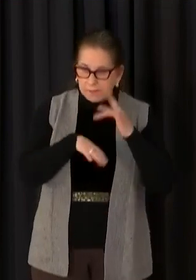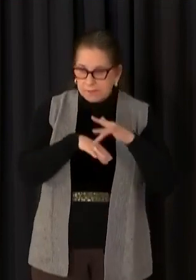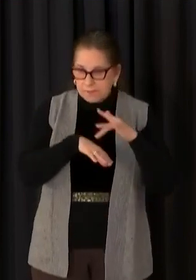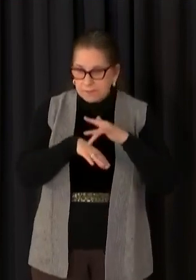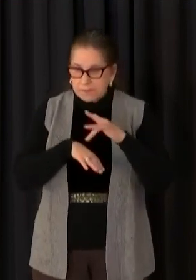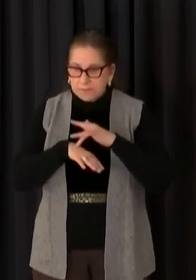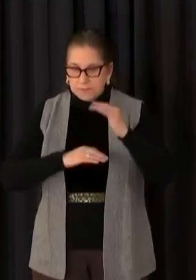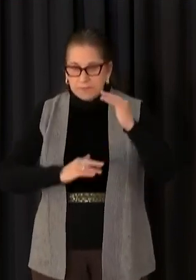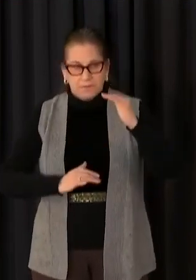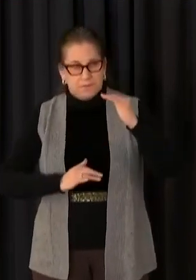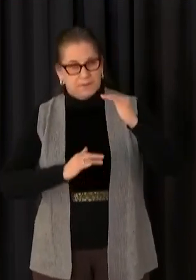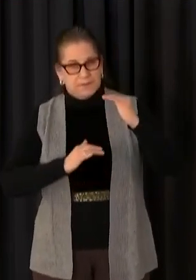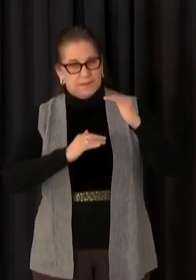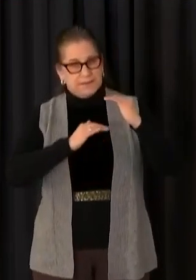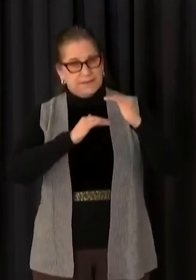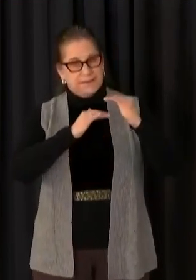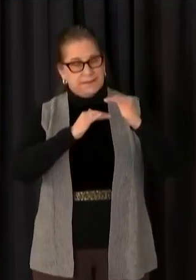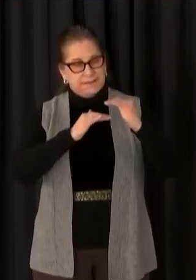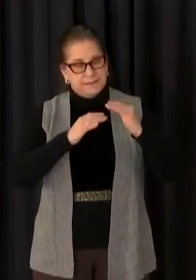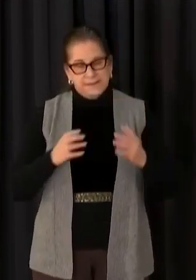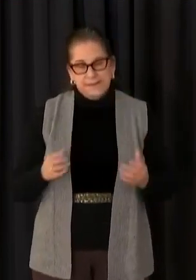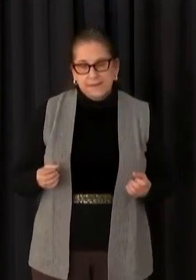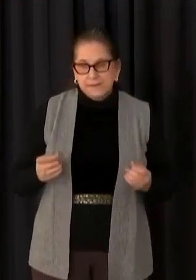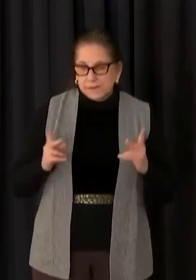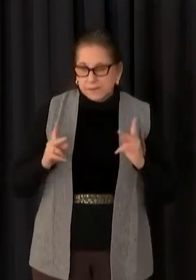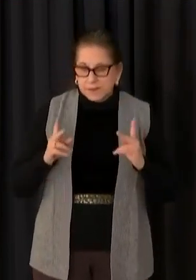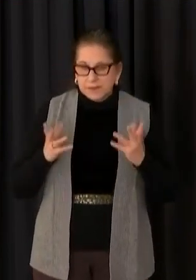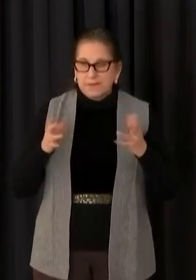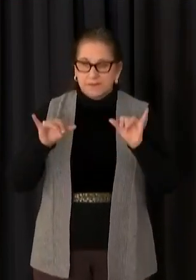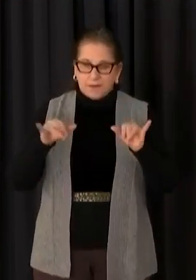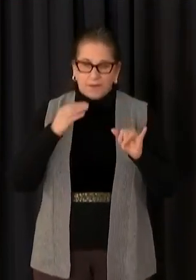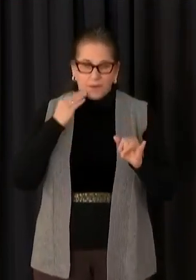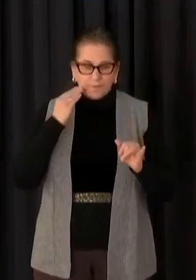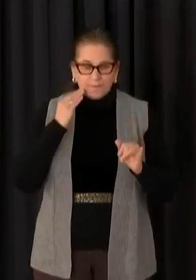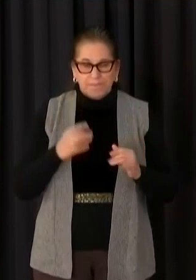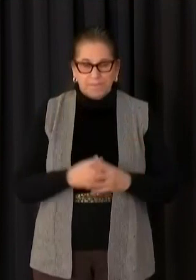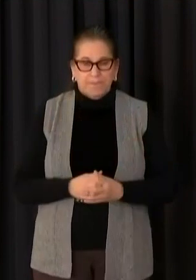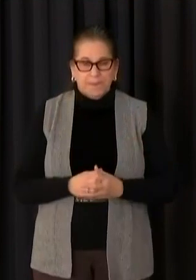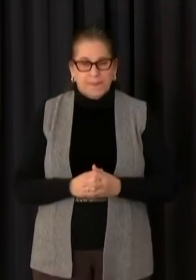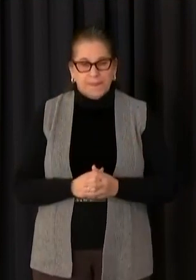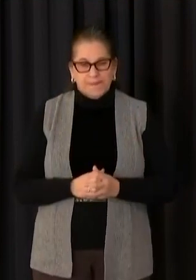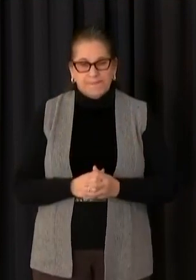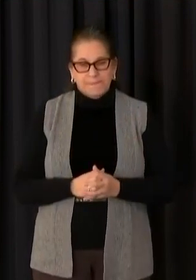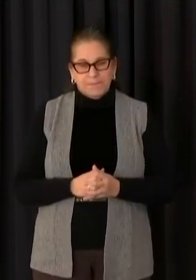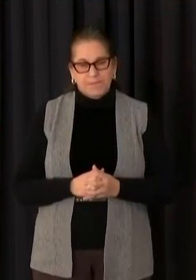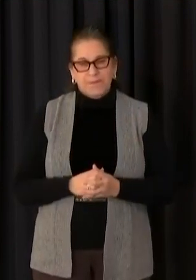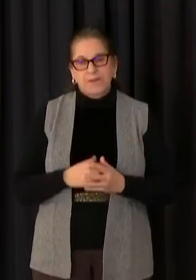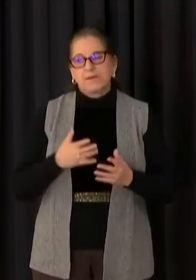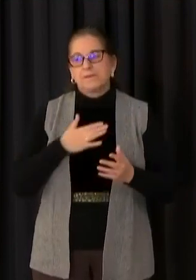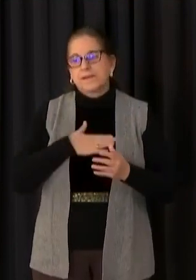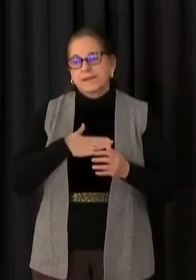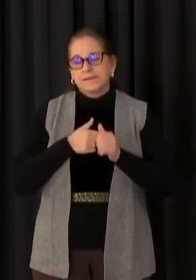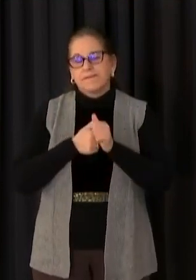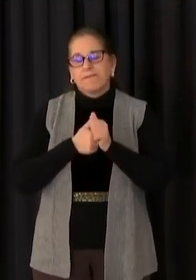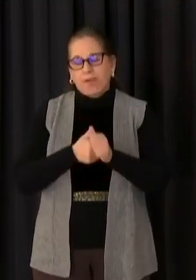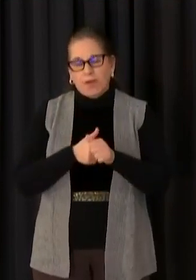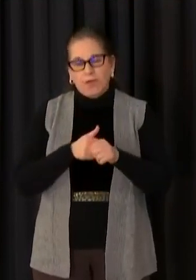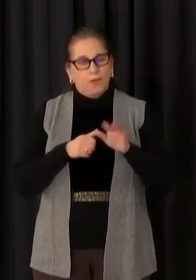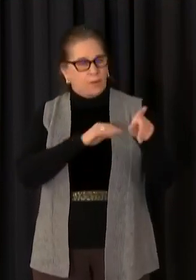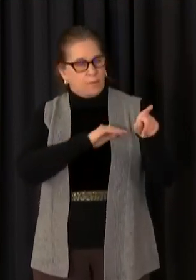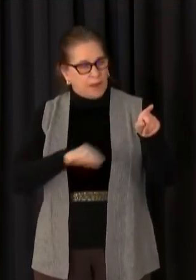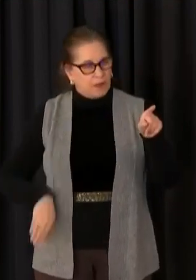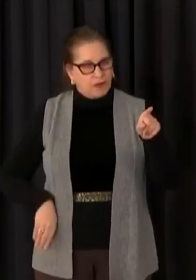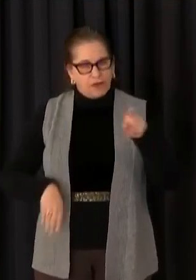considering hosting people who may want to come into town, that they are heeding the advice of the mayor and the request of the